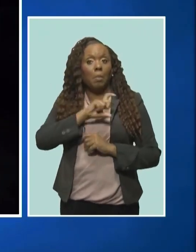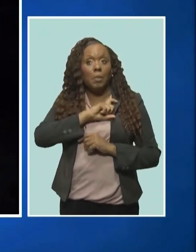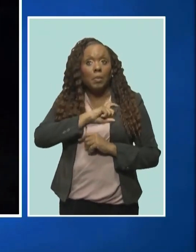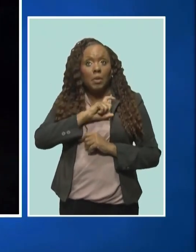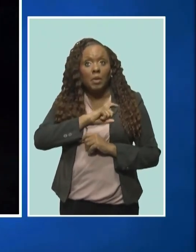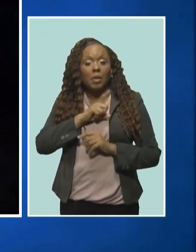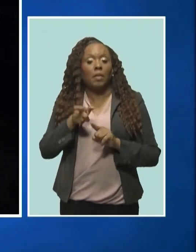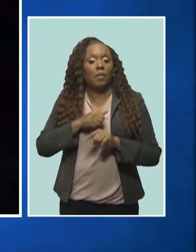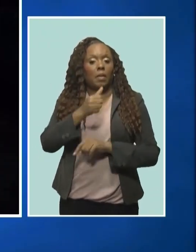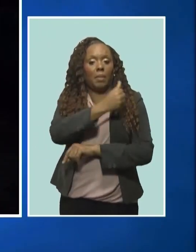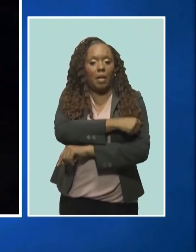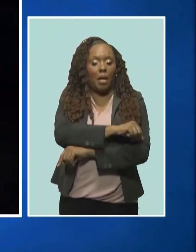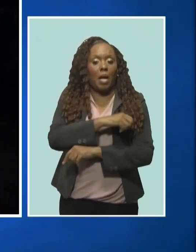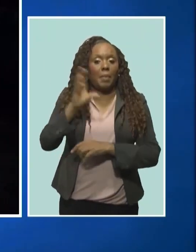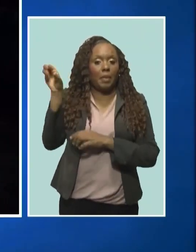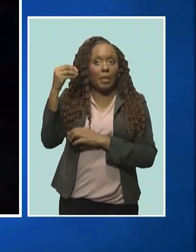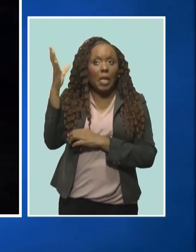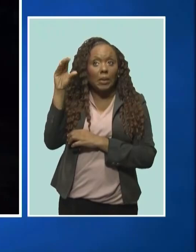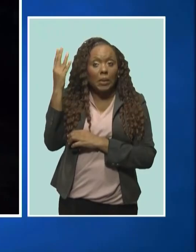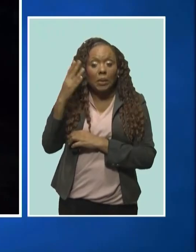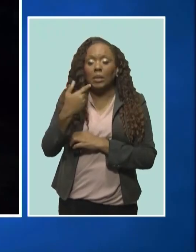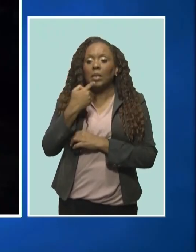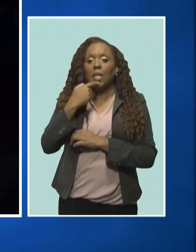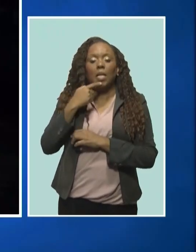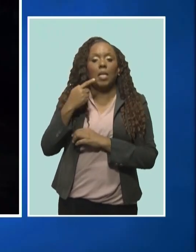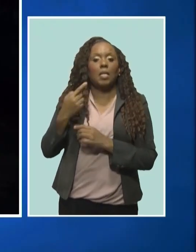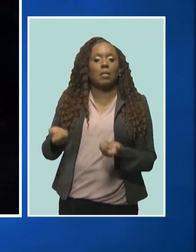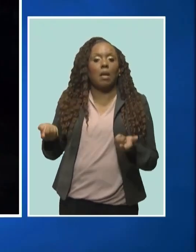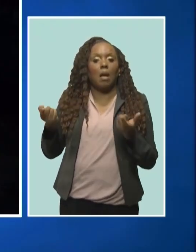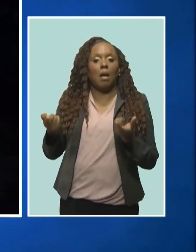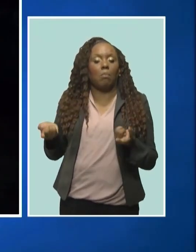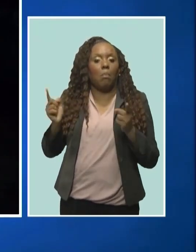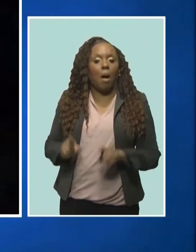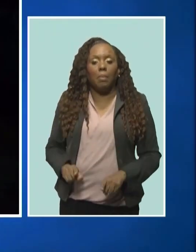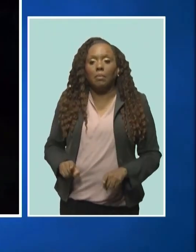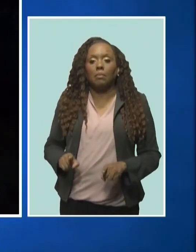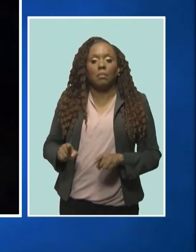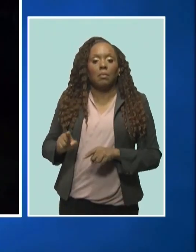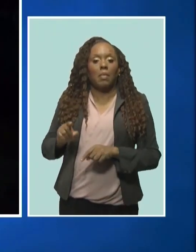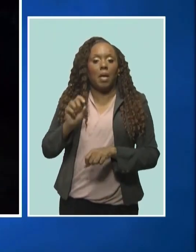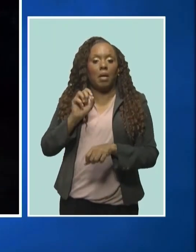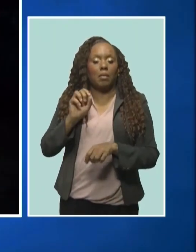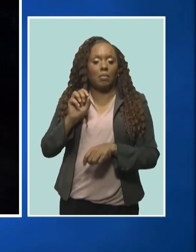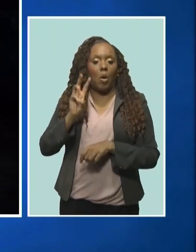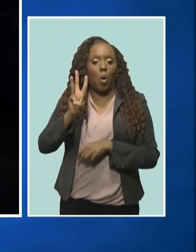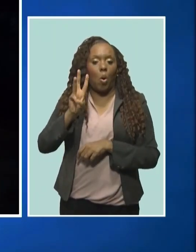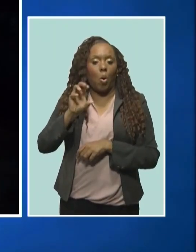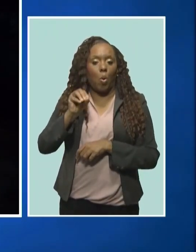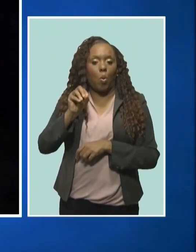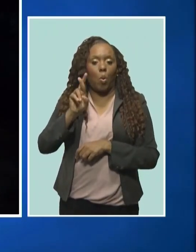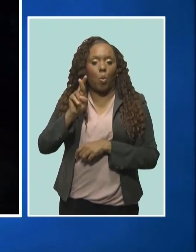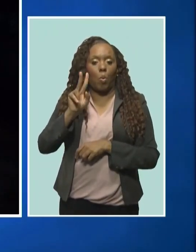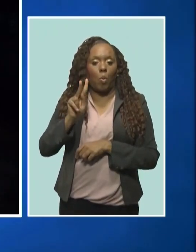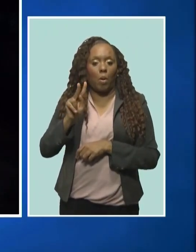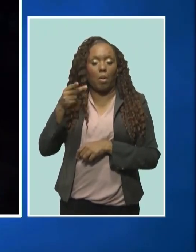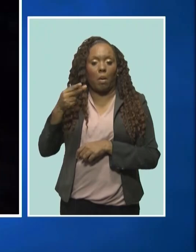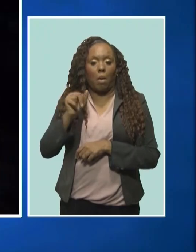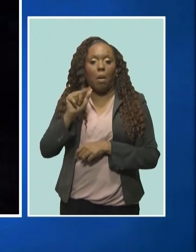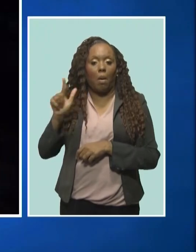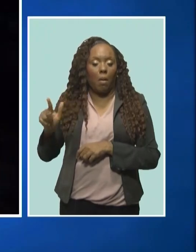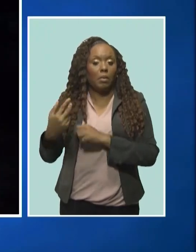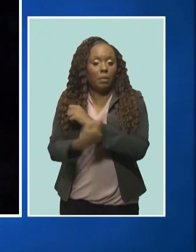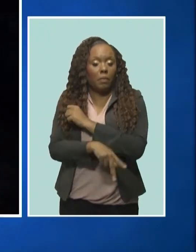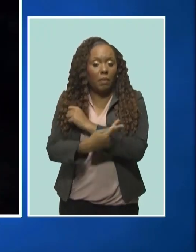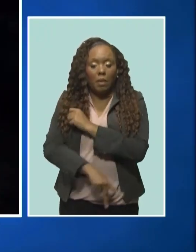from ambulance personnel that there was an incident at Work Hall in St. Philip. As a result, police